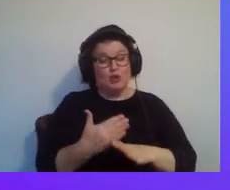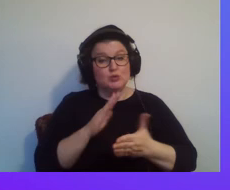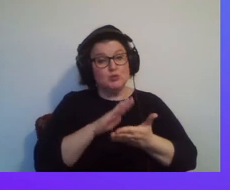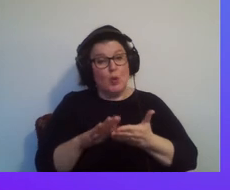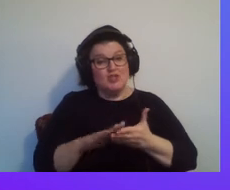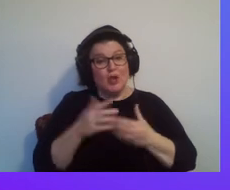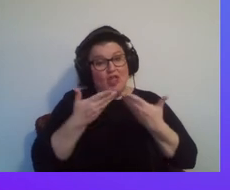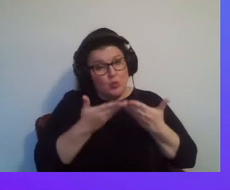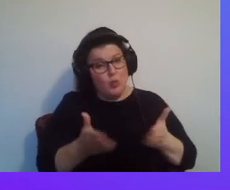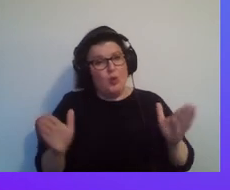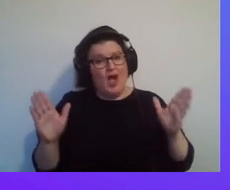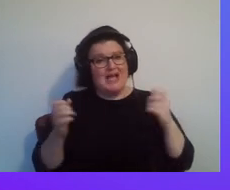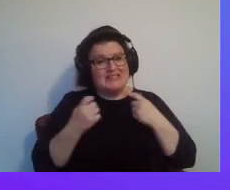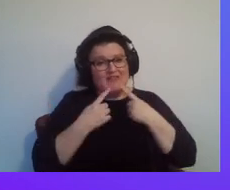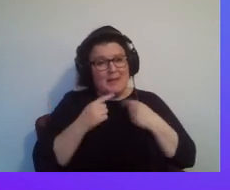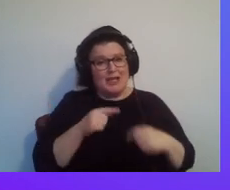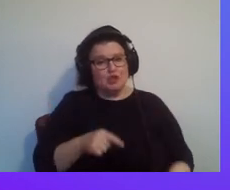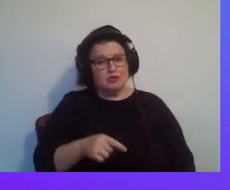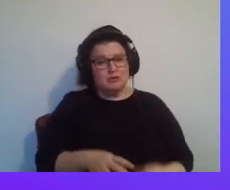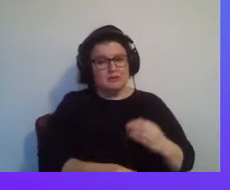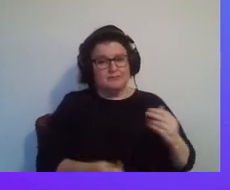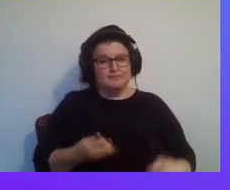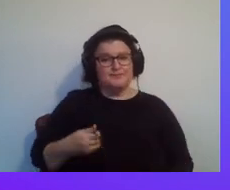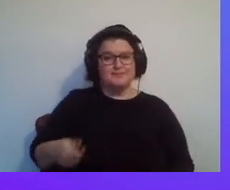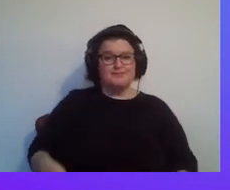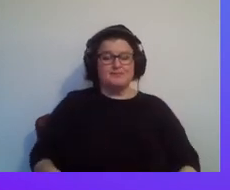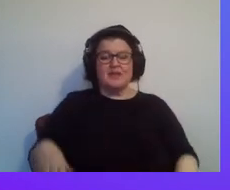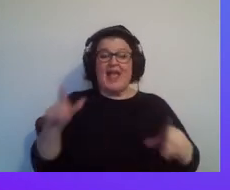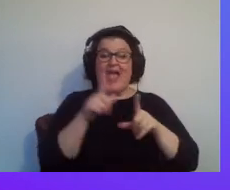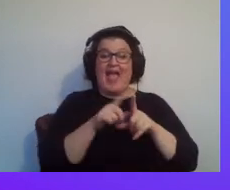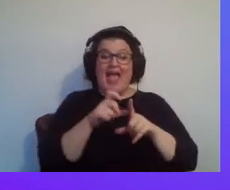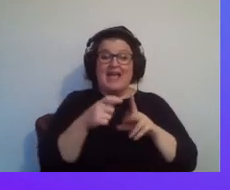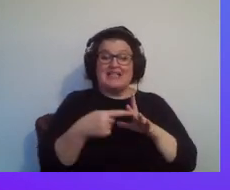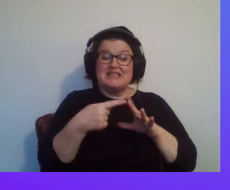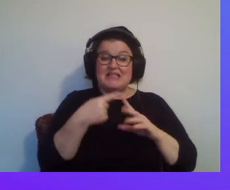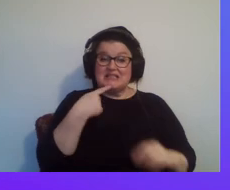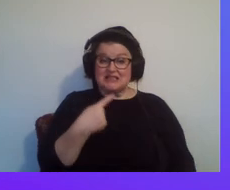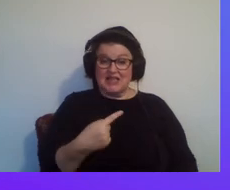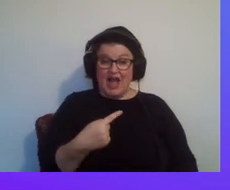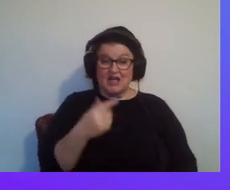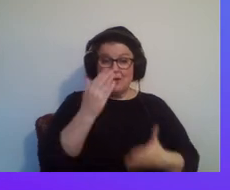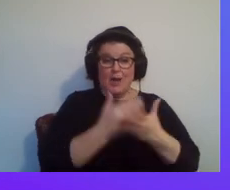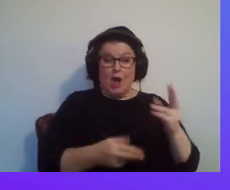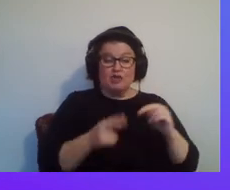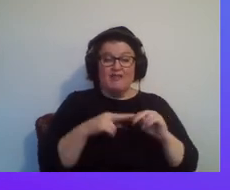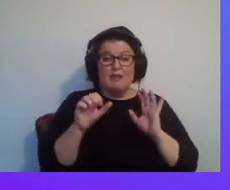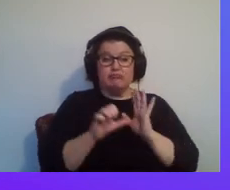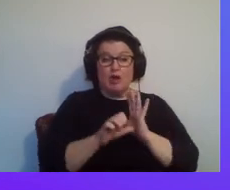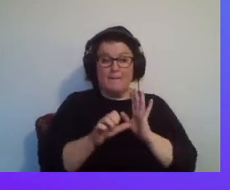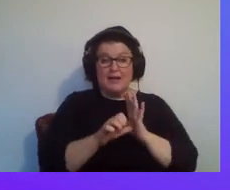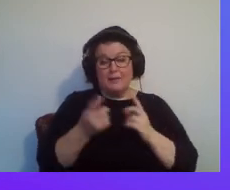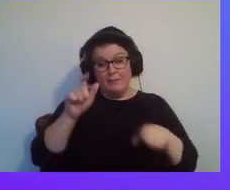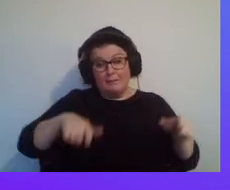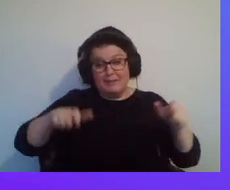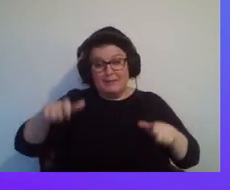because they're going to be coming out of this. But as Eddie said, part of the problem for getting people the vaccine